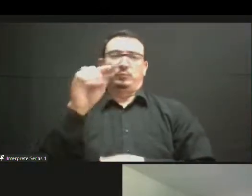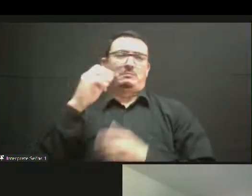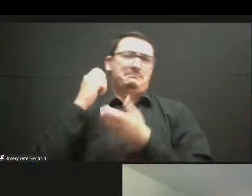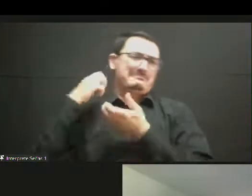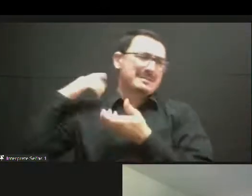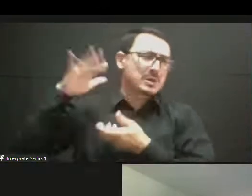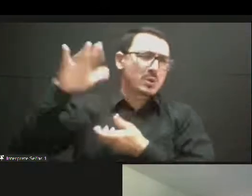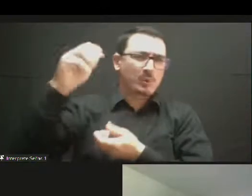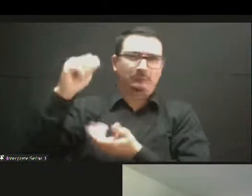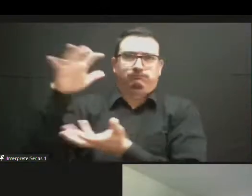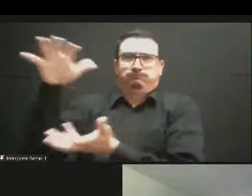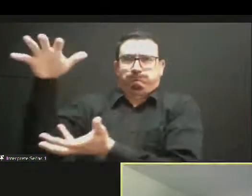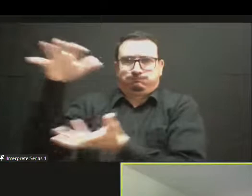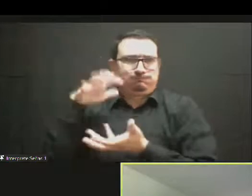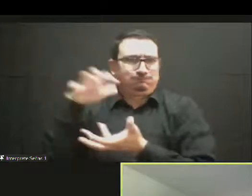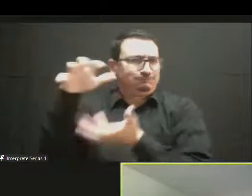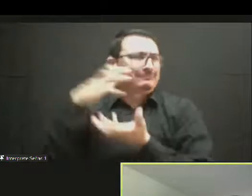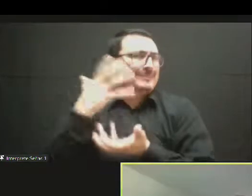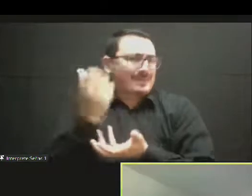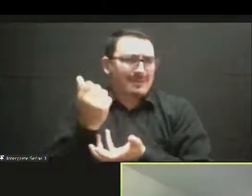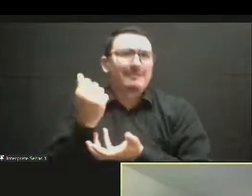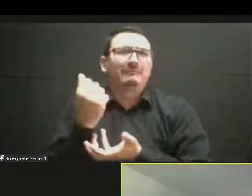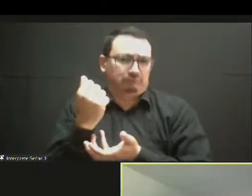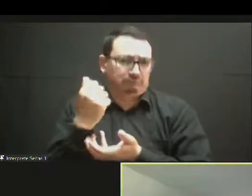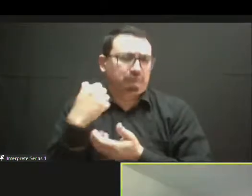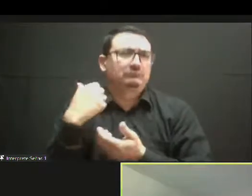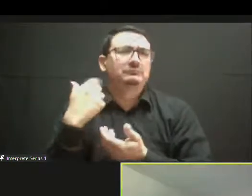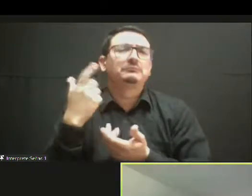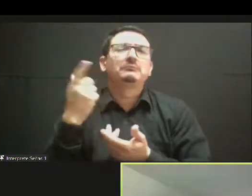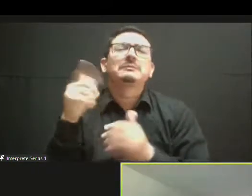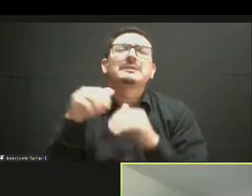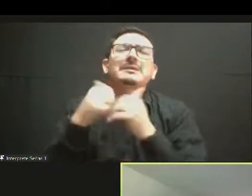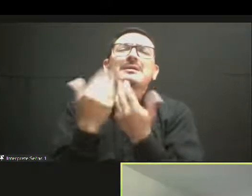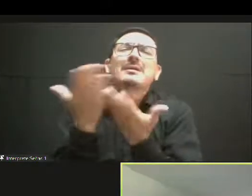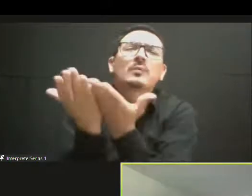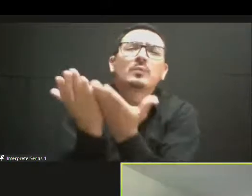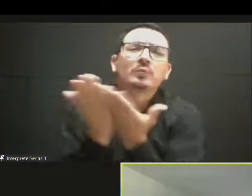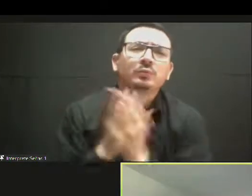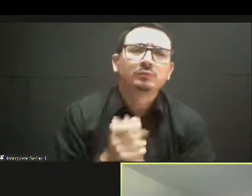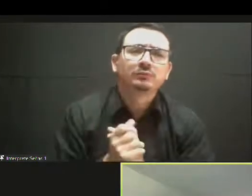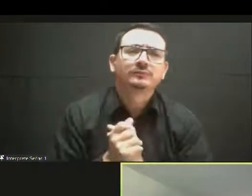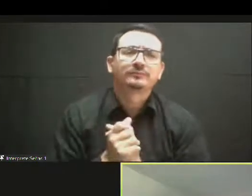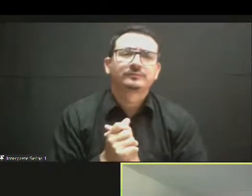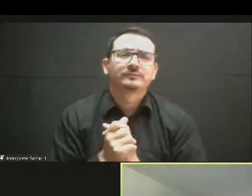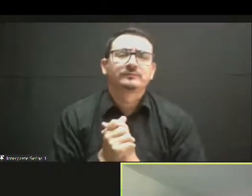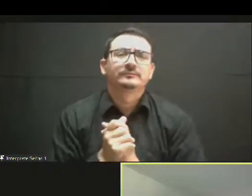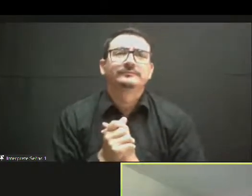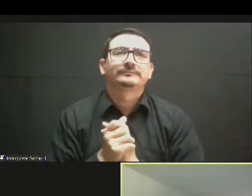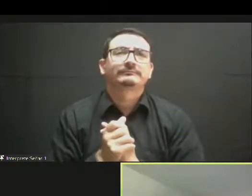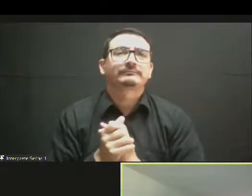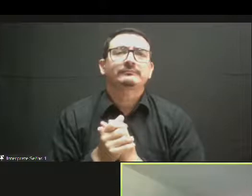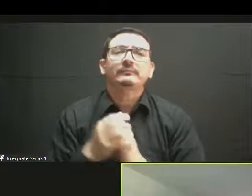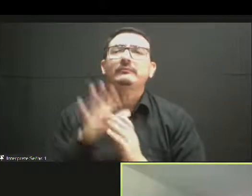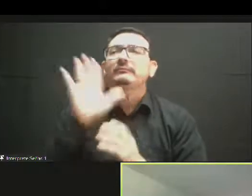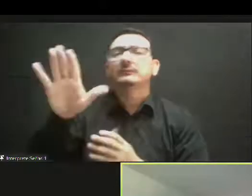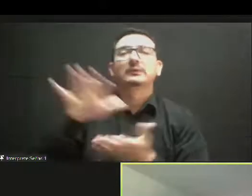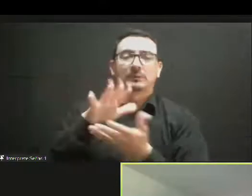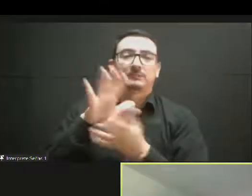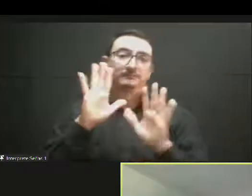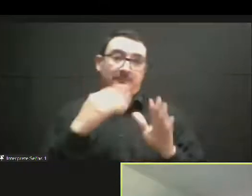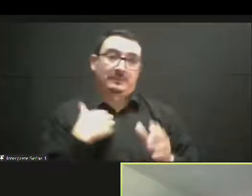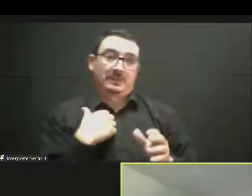growth? So thank you very much for the question, and it's a pleasure to be here. So we started back